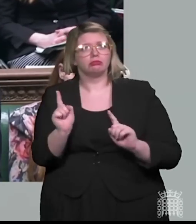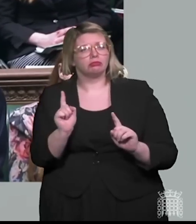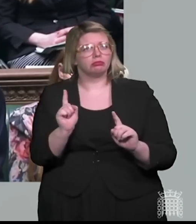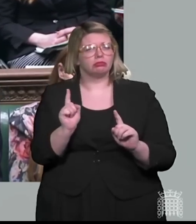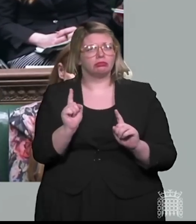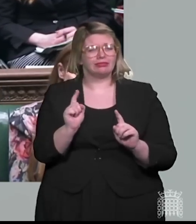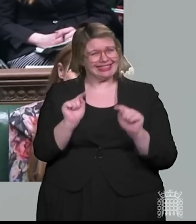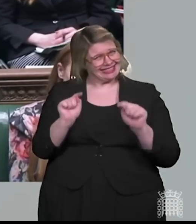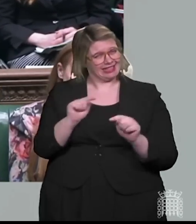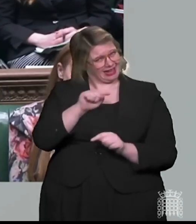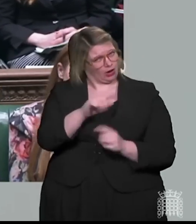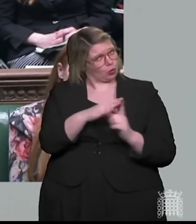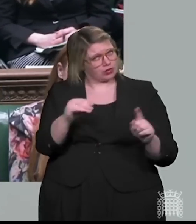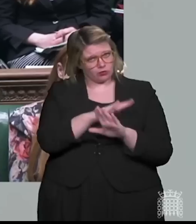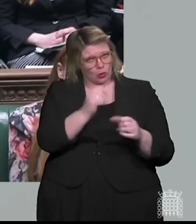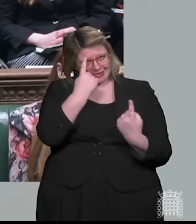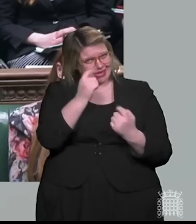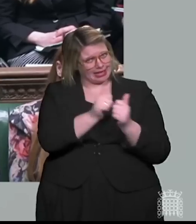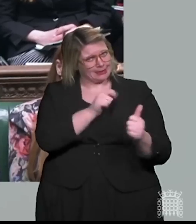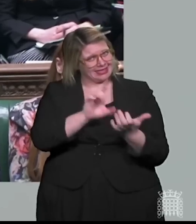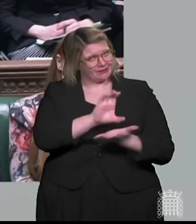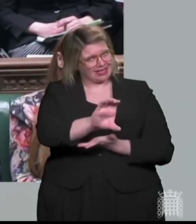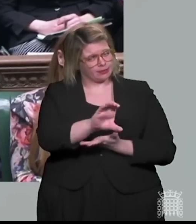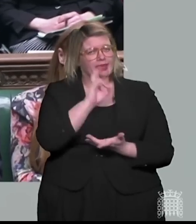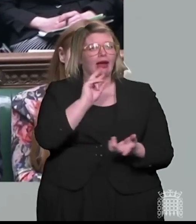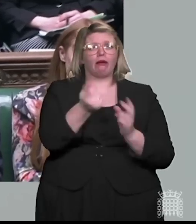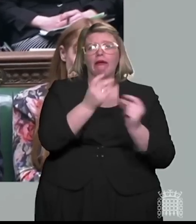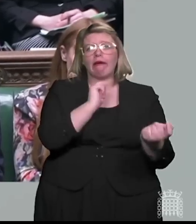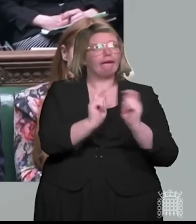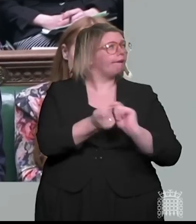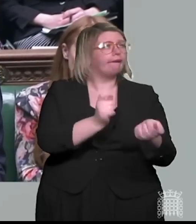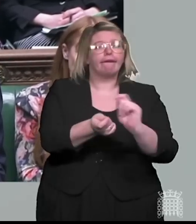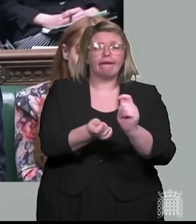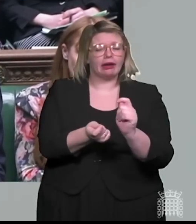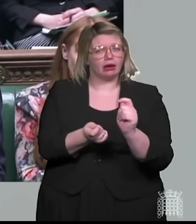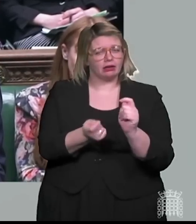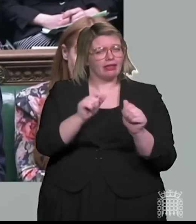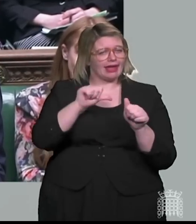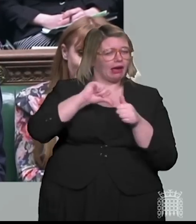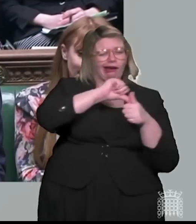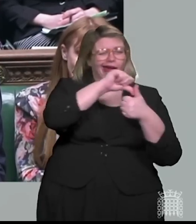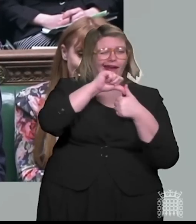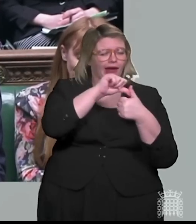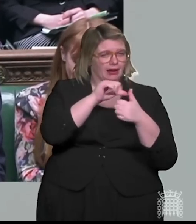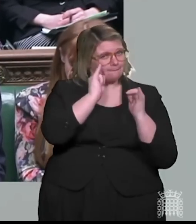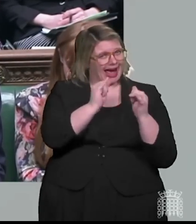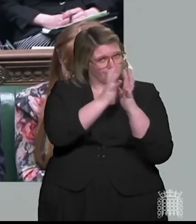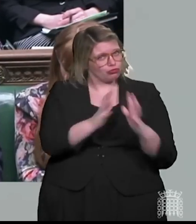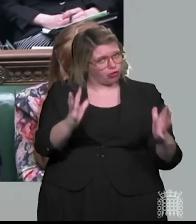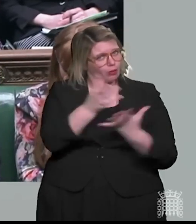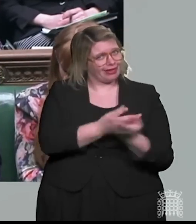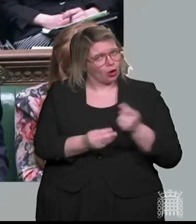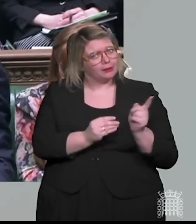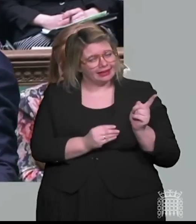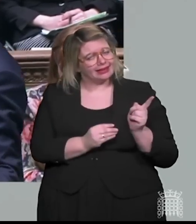don't understand about business investment. Their endless fighting on tax is bad for growth in and of